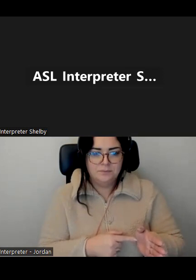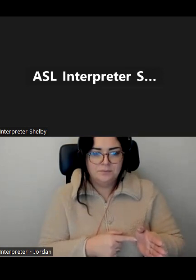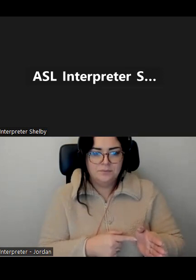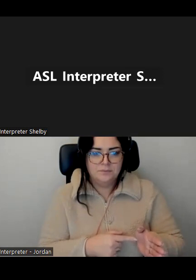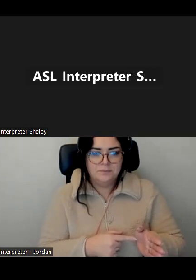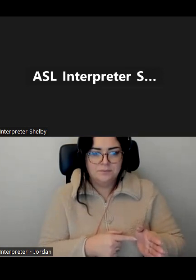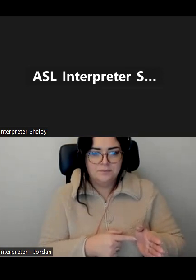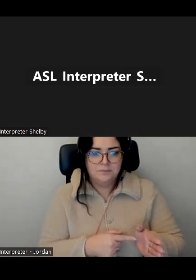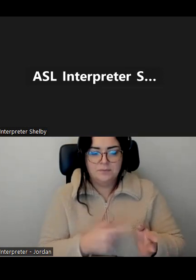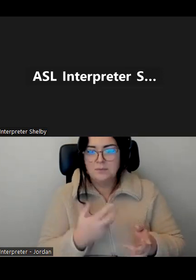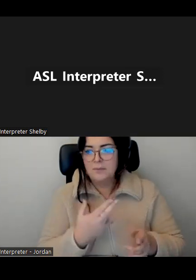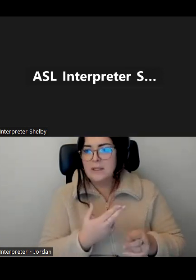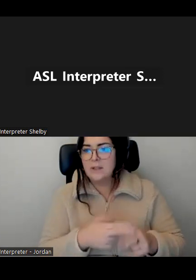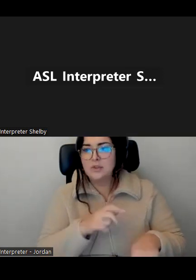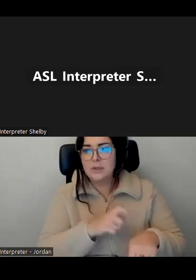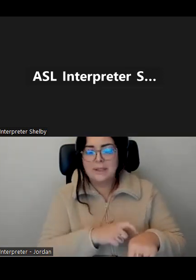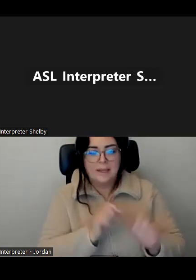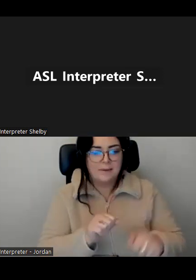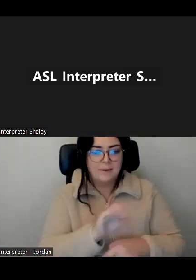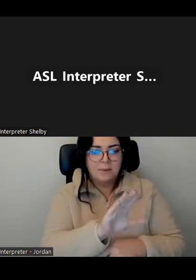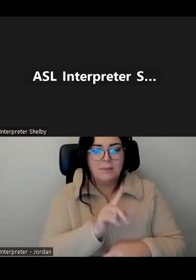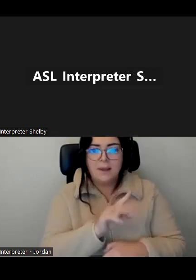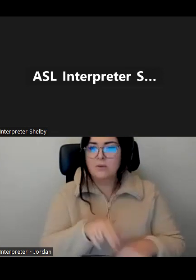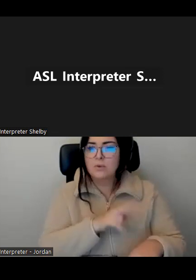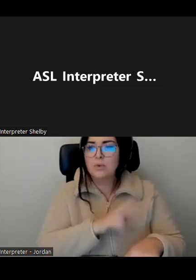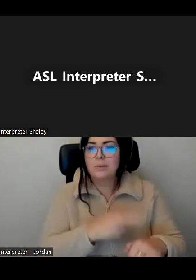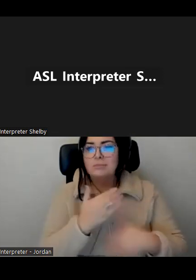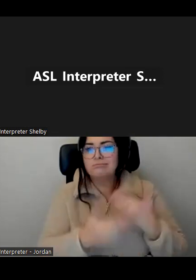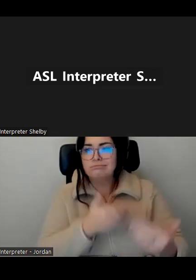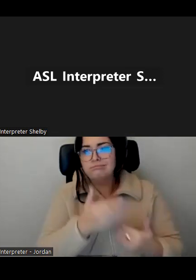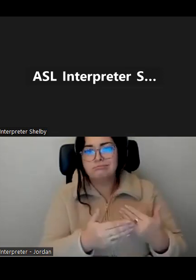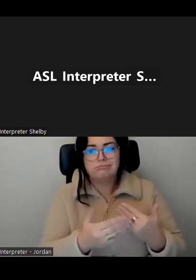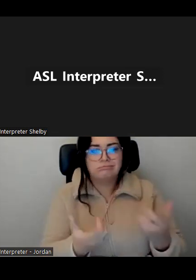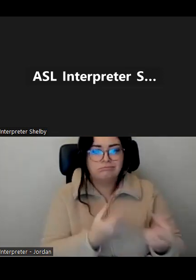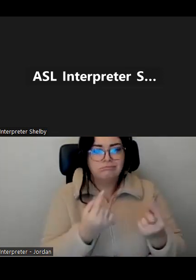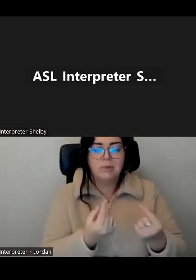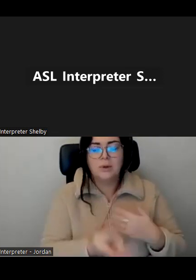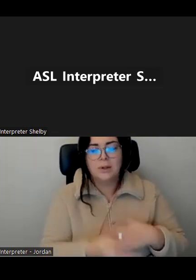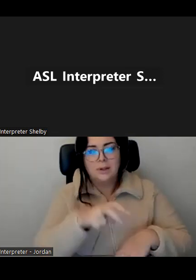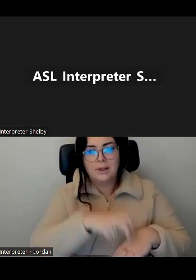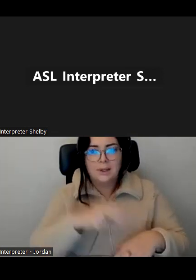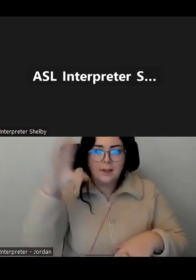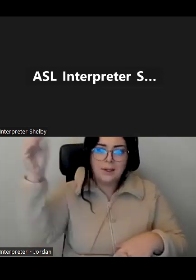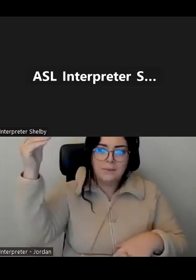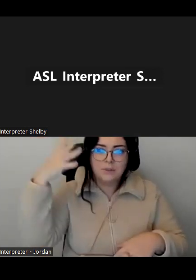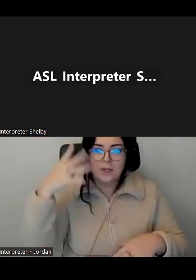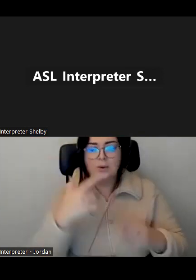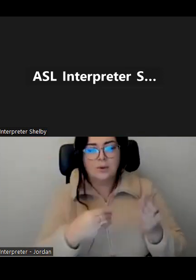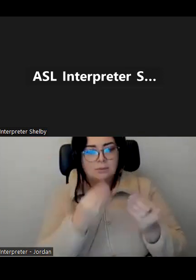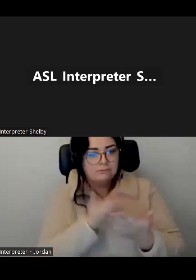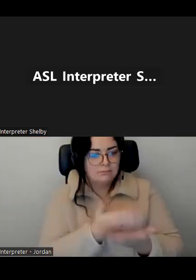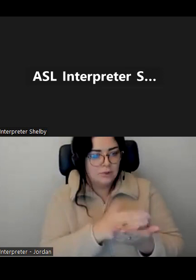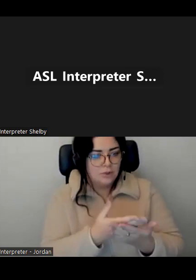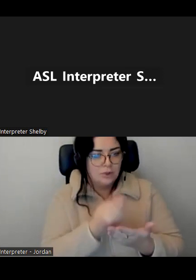we're able to kind of get back into some of our routines and daily activities, getting up, showering, preparing meals, maybe going